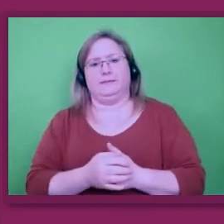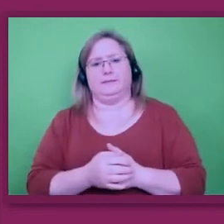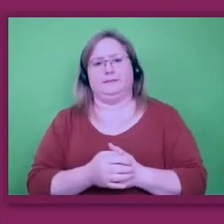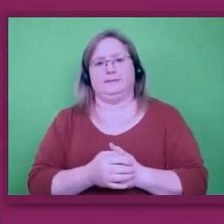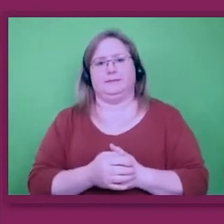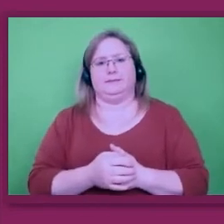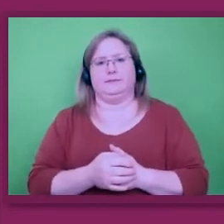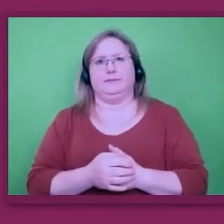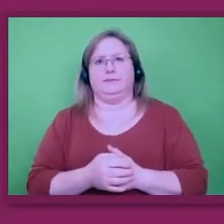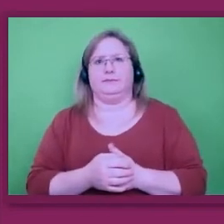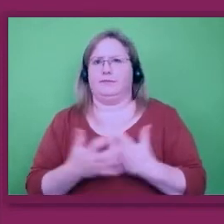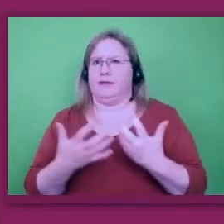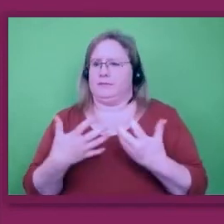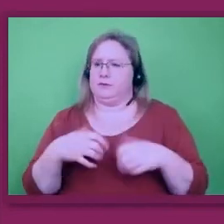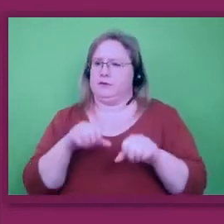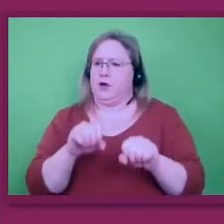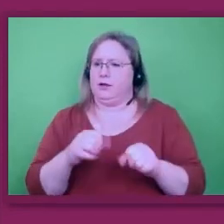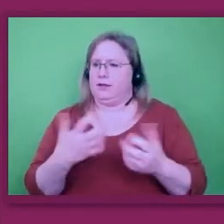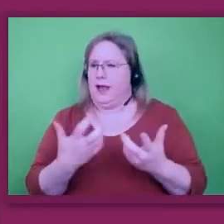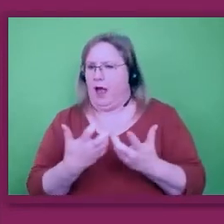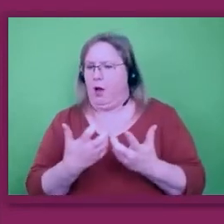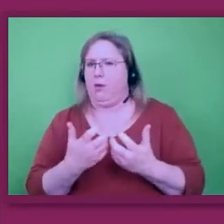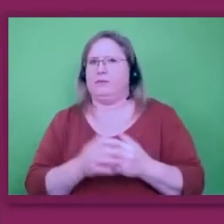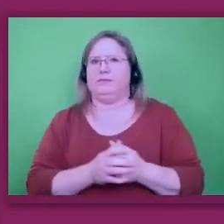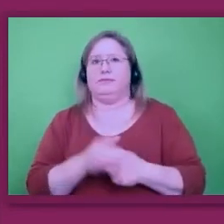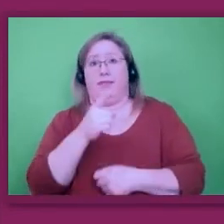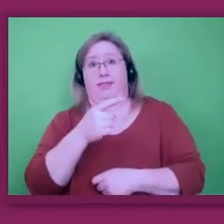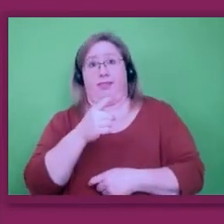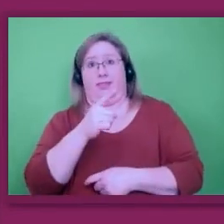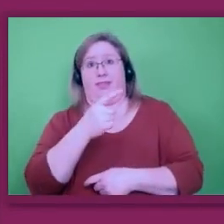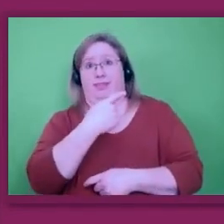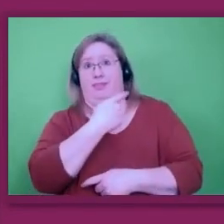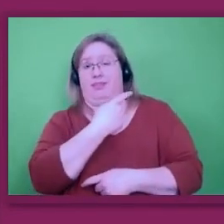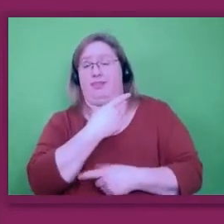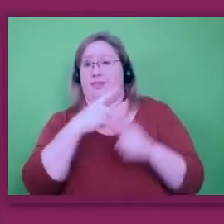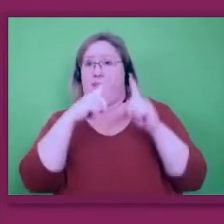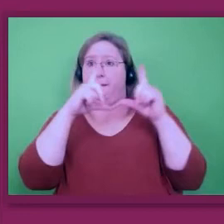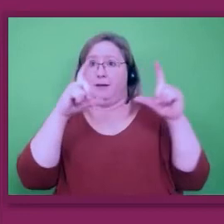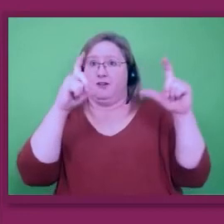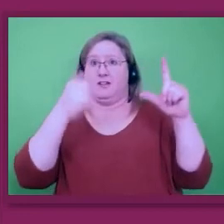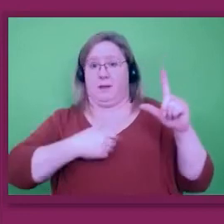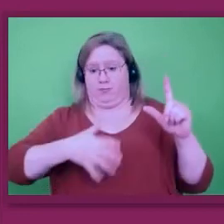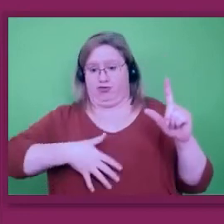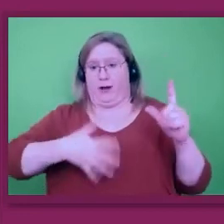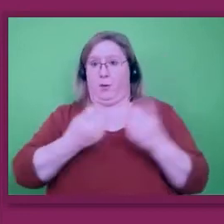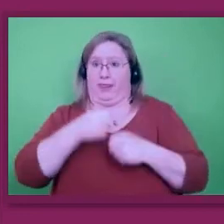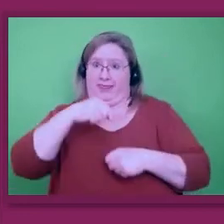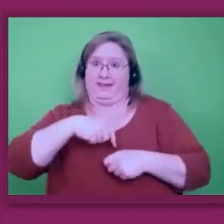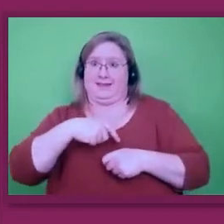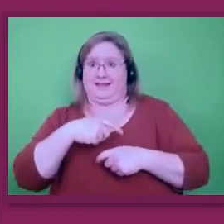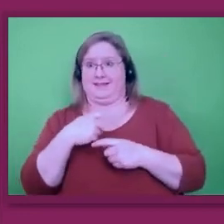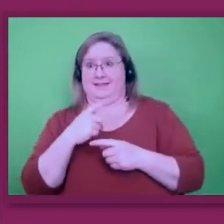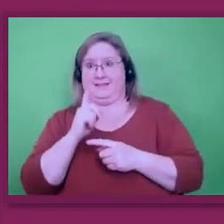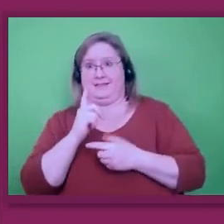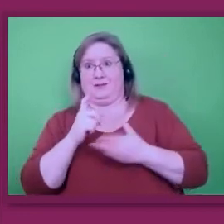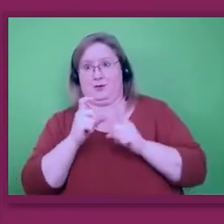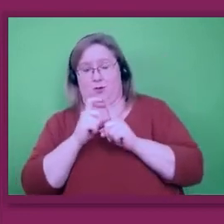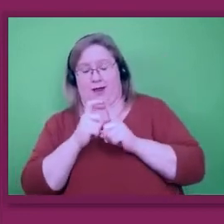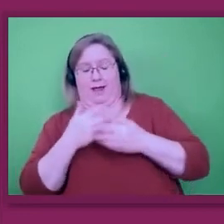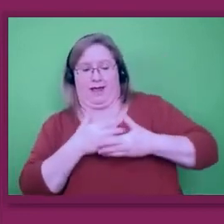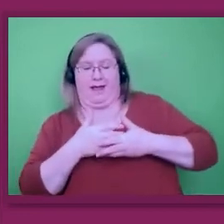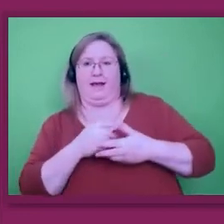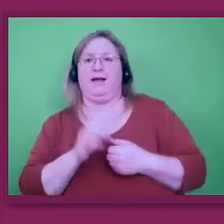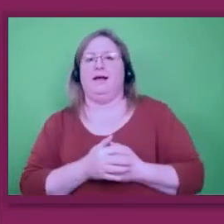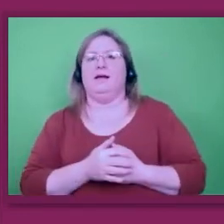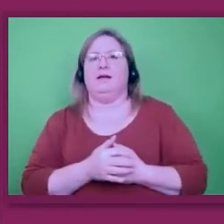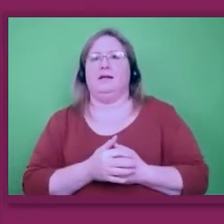How we started. Okay, so that's me pregnant with this one in the picture. But how we started, I have